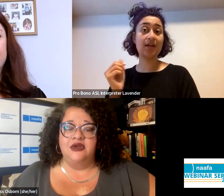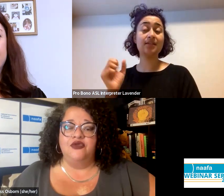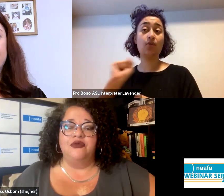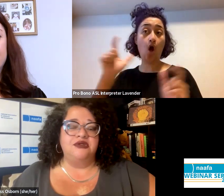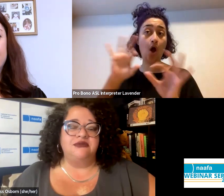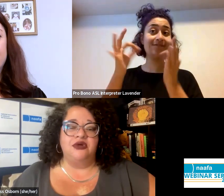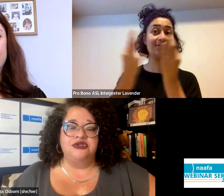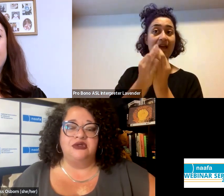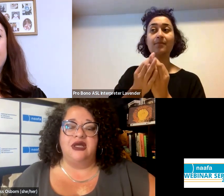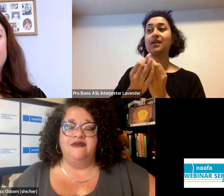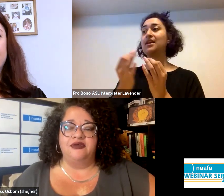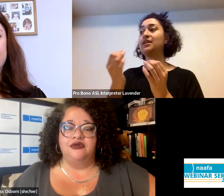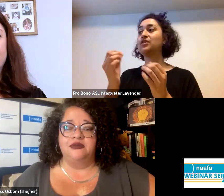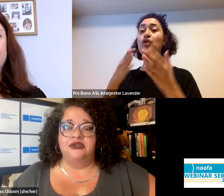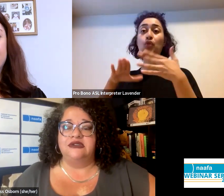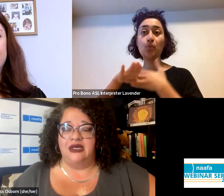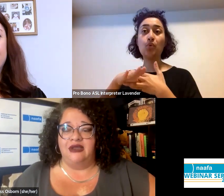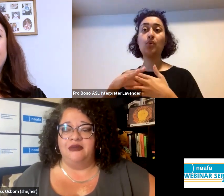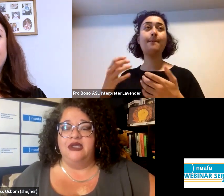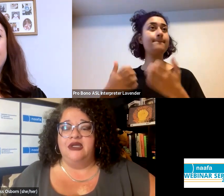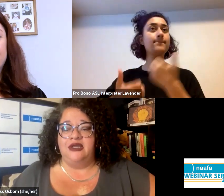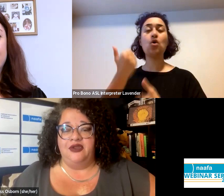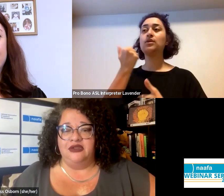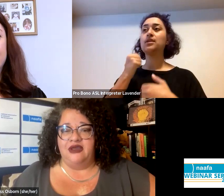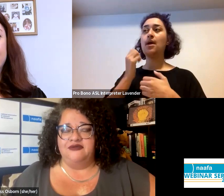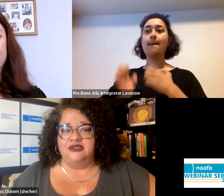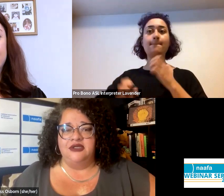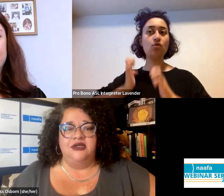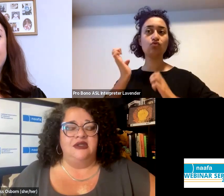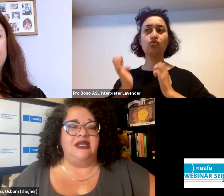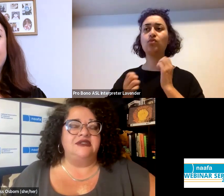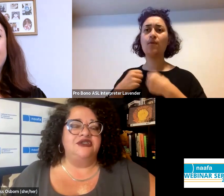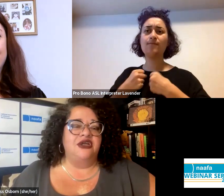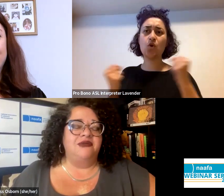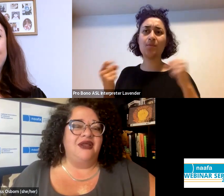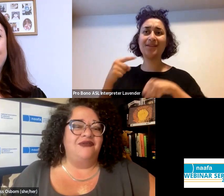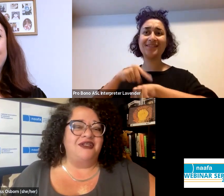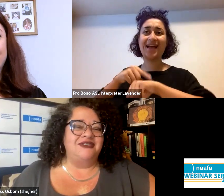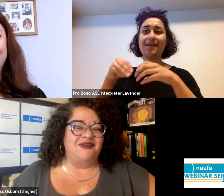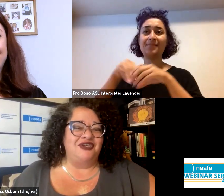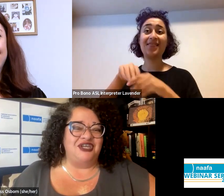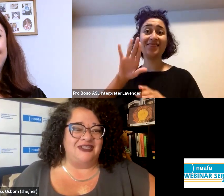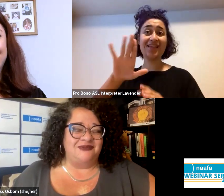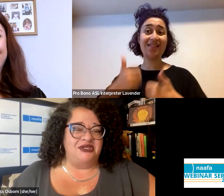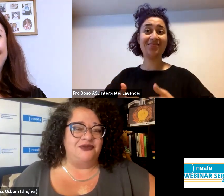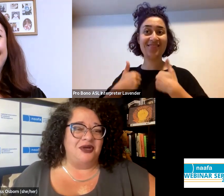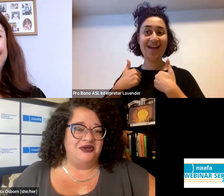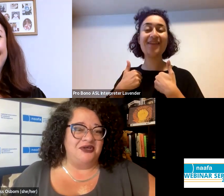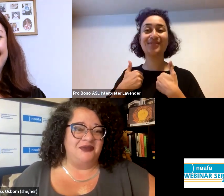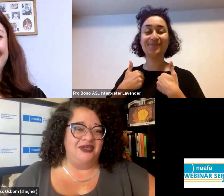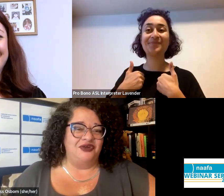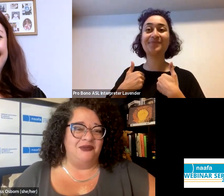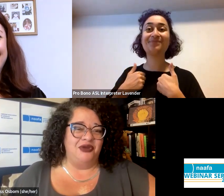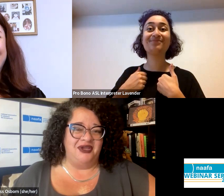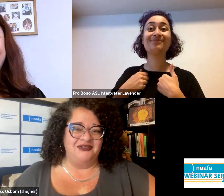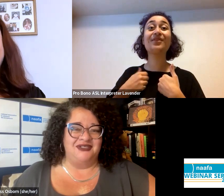sizes through the most emotional and vulnerable time in their lives. Ladies and gentlemen and friends of all gens, please